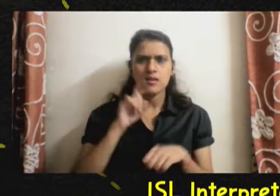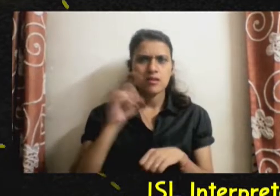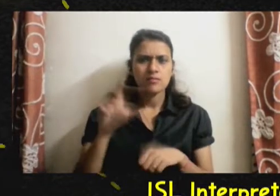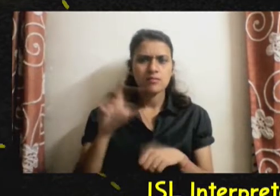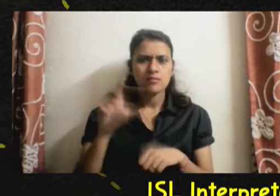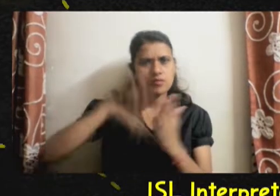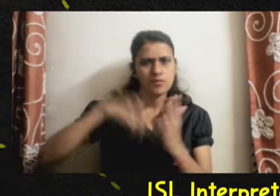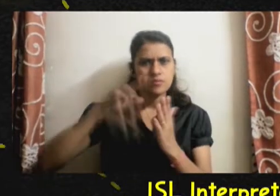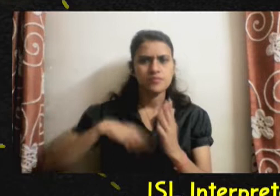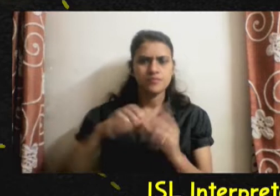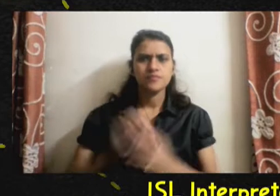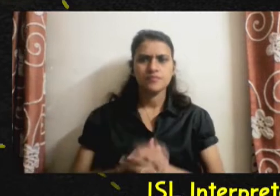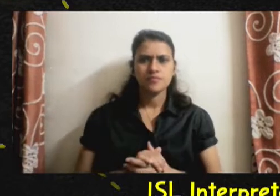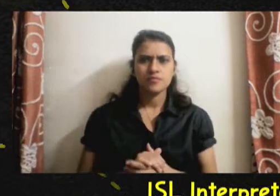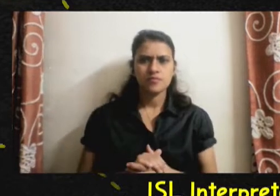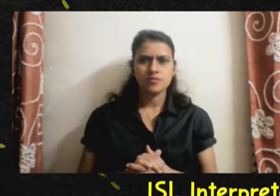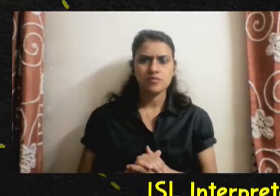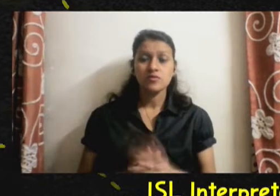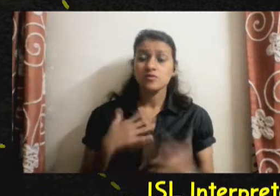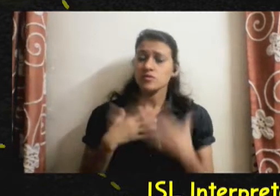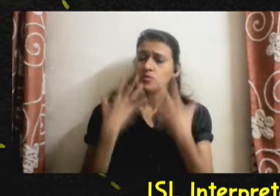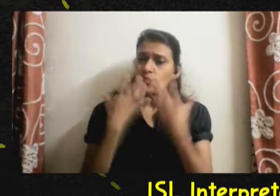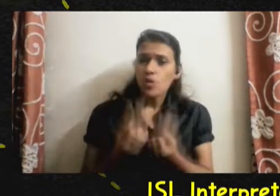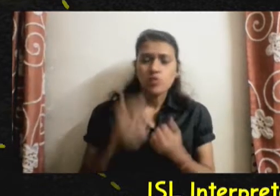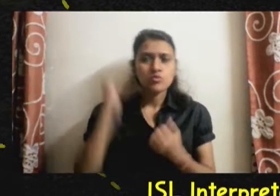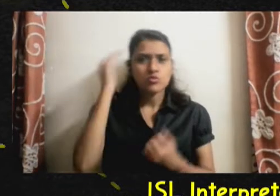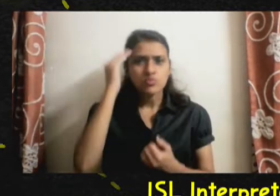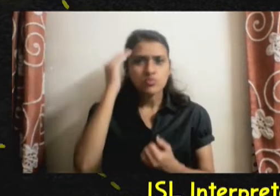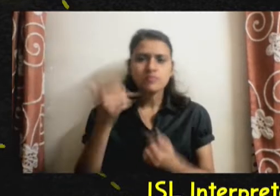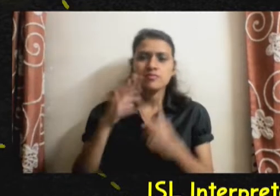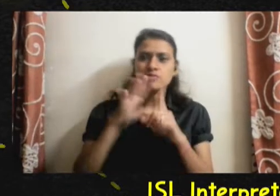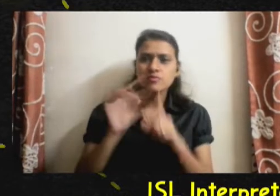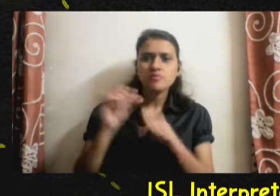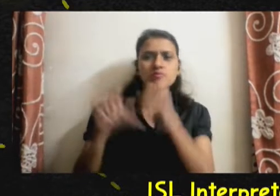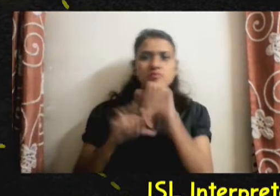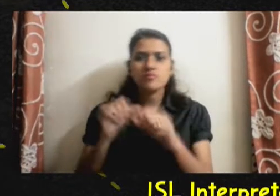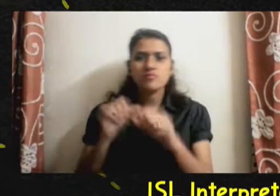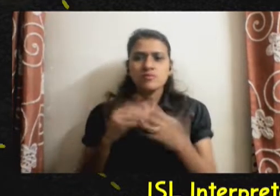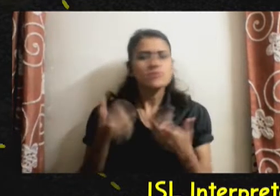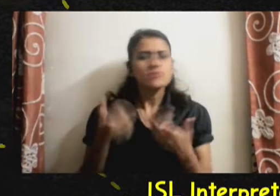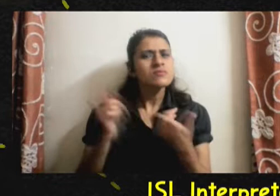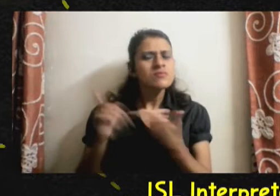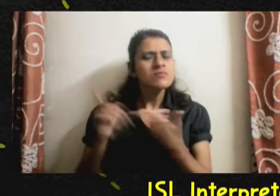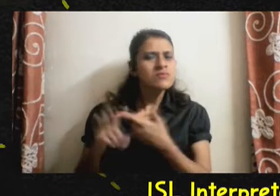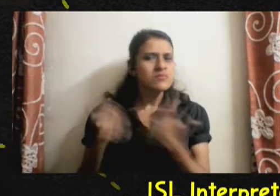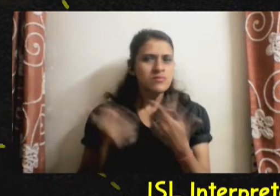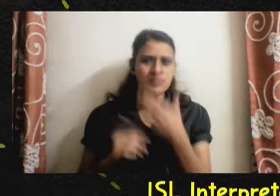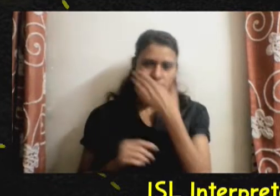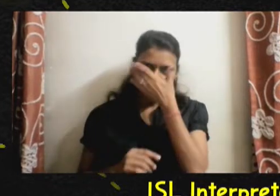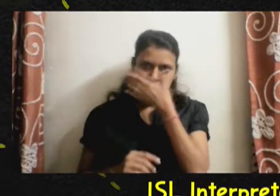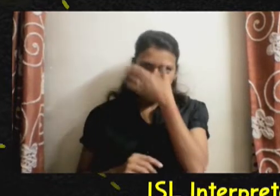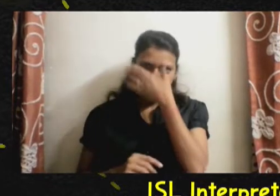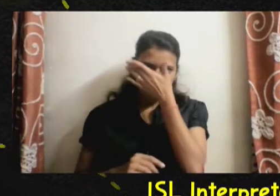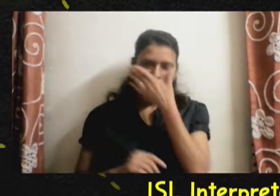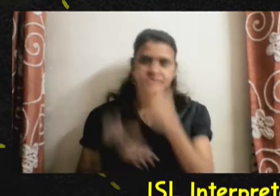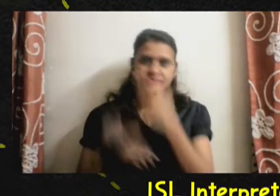way. It'd be lovely to know how is it that you both went about it as well as what happened. But broadly, how has Kriya